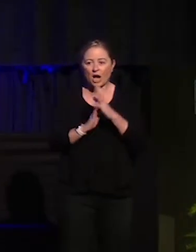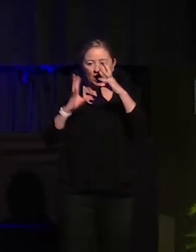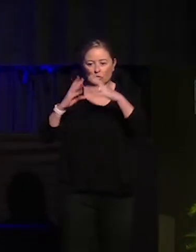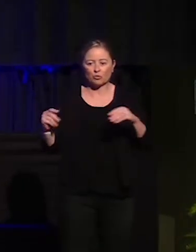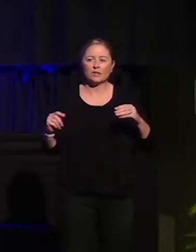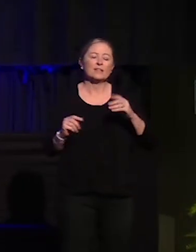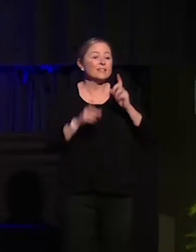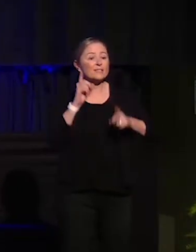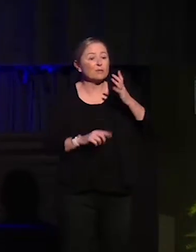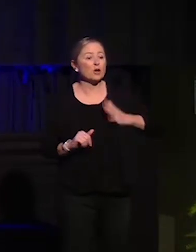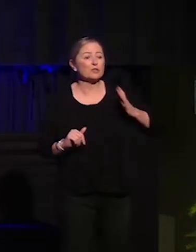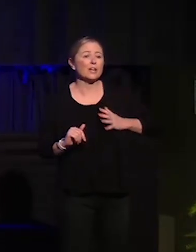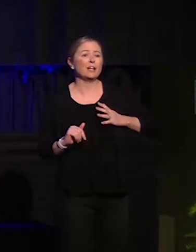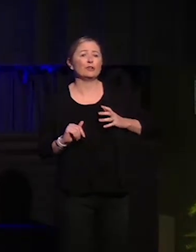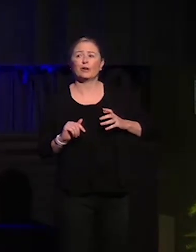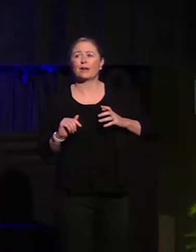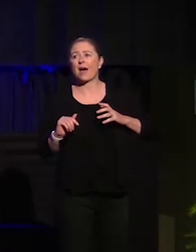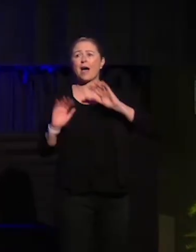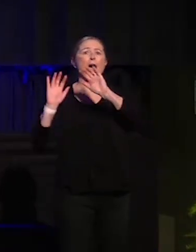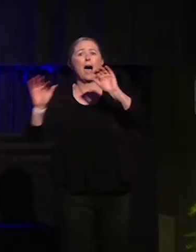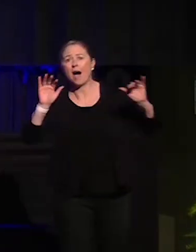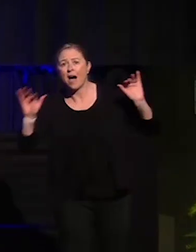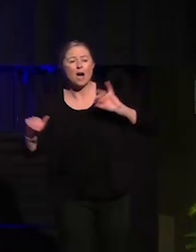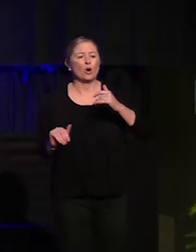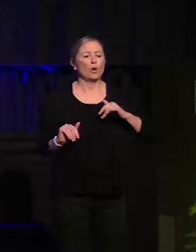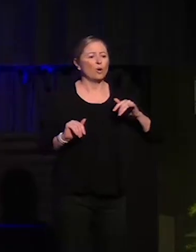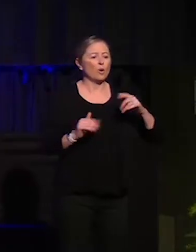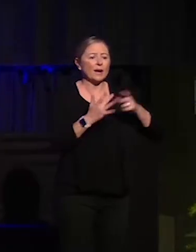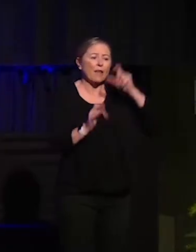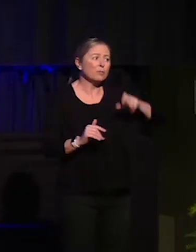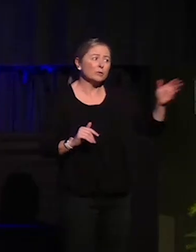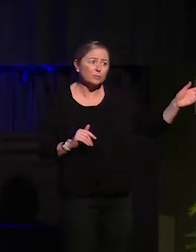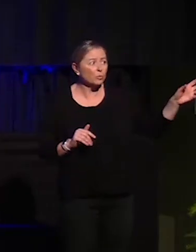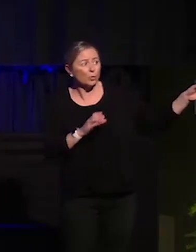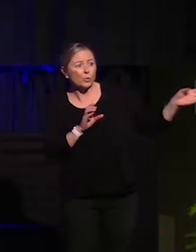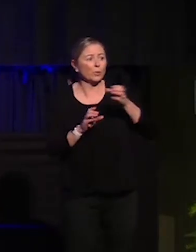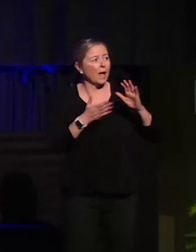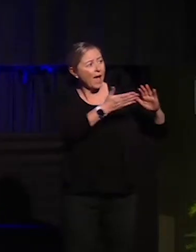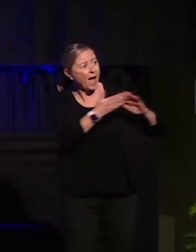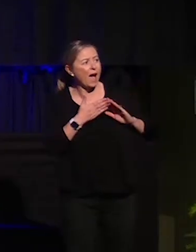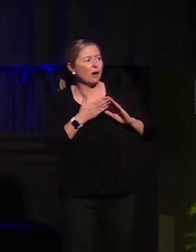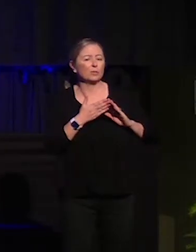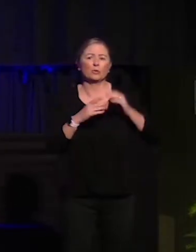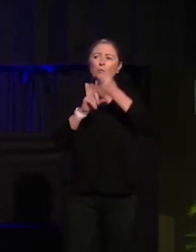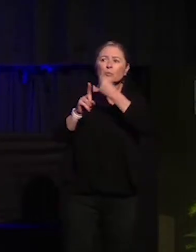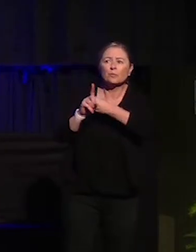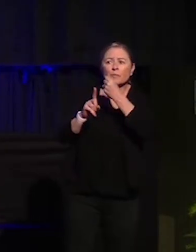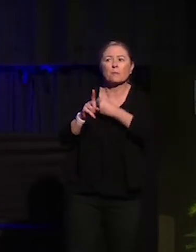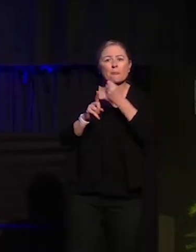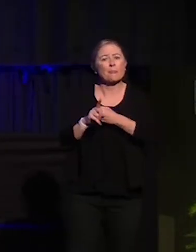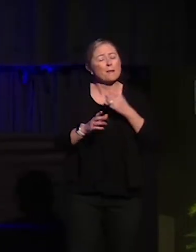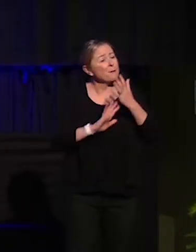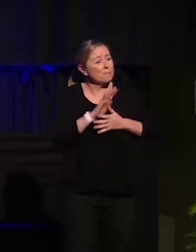louder, call in the right people, and provide the right motivation. Sometimes that just means you need to dig in and get your